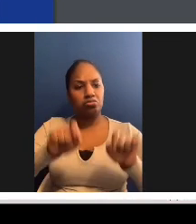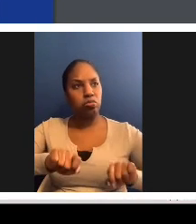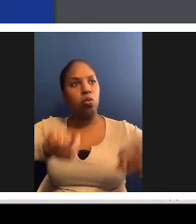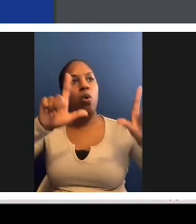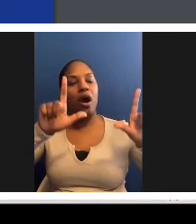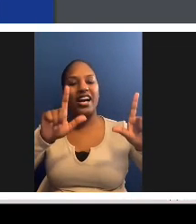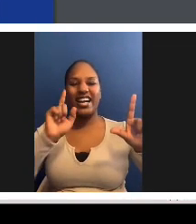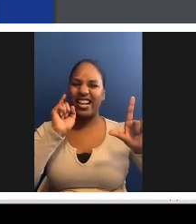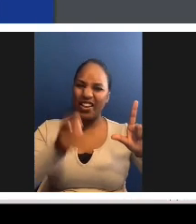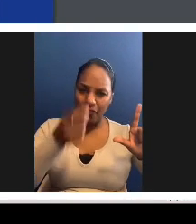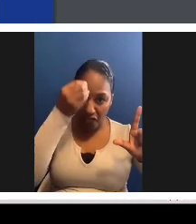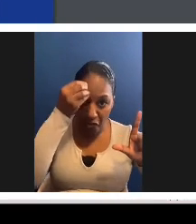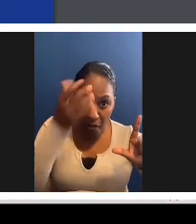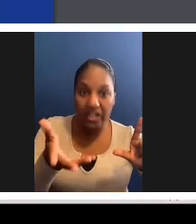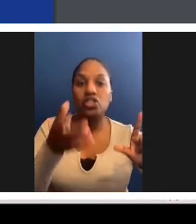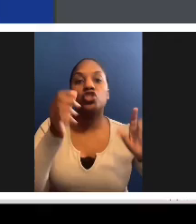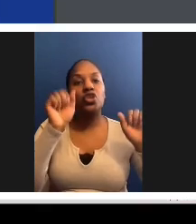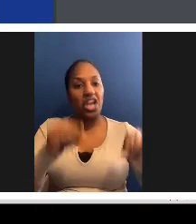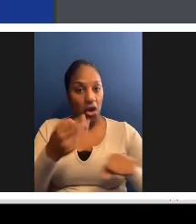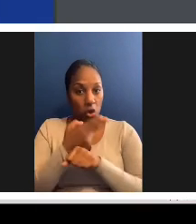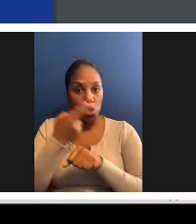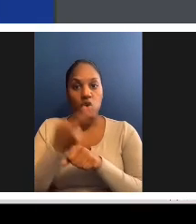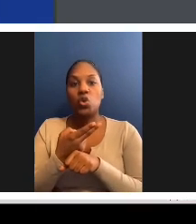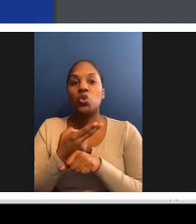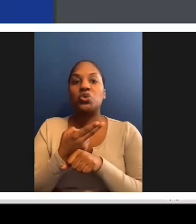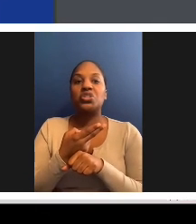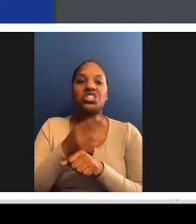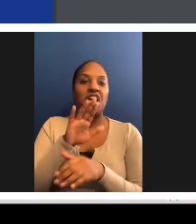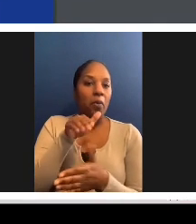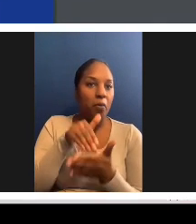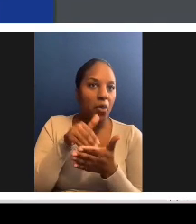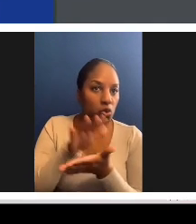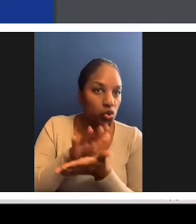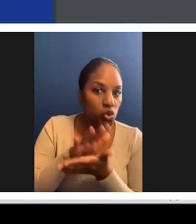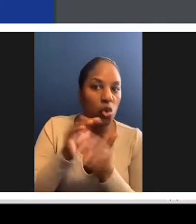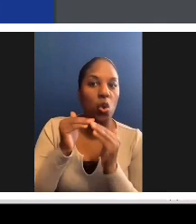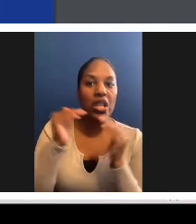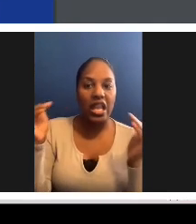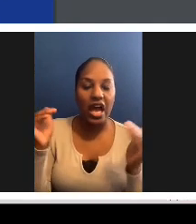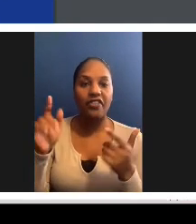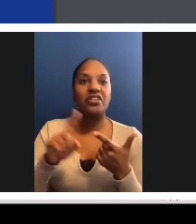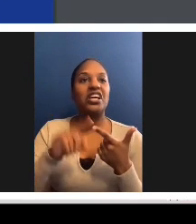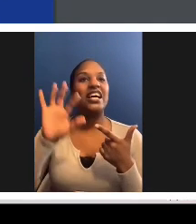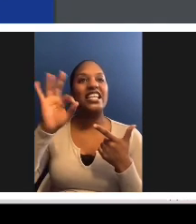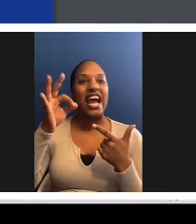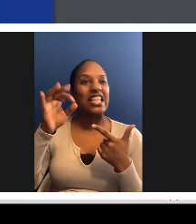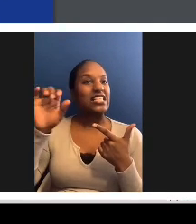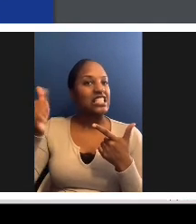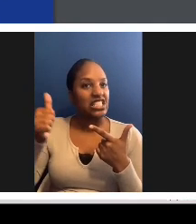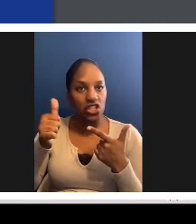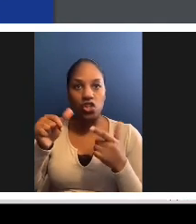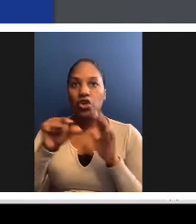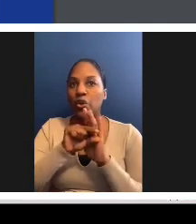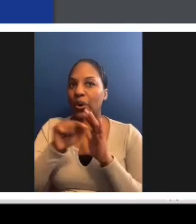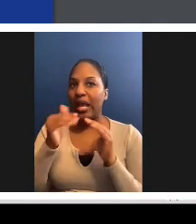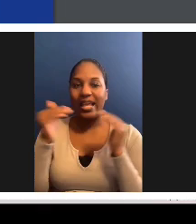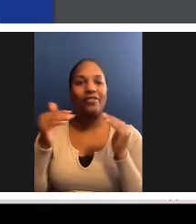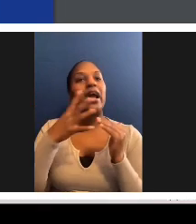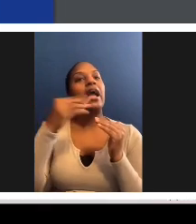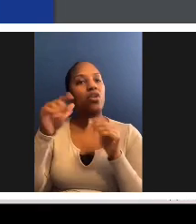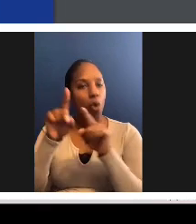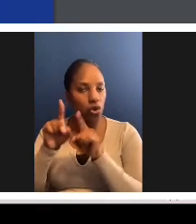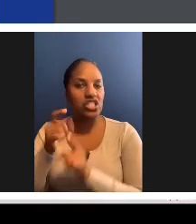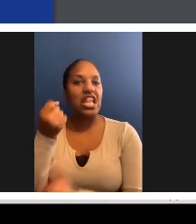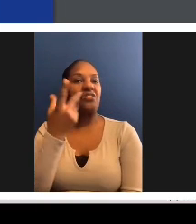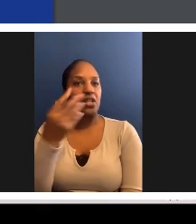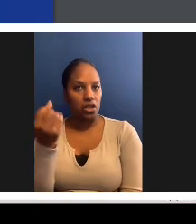some information that you might be able to use as like at a middle school level, then 9th and 10th grade level, of course 11th and 12th, and